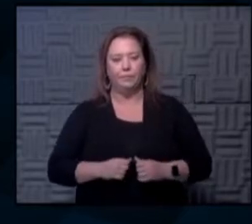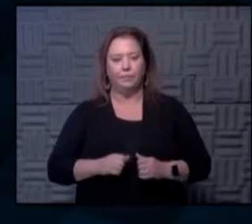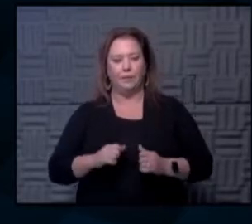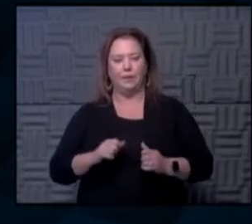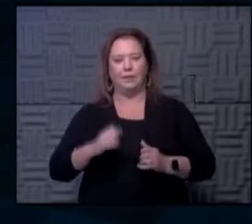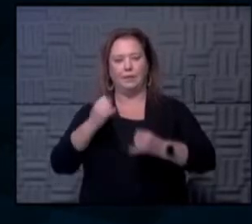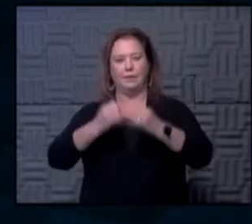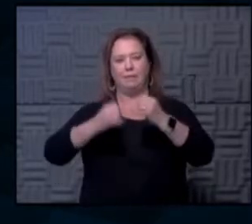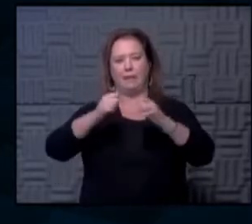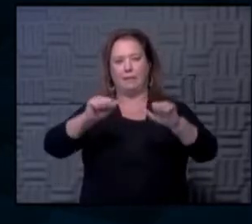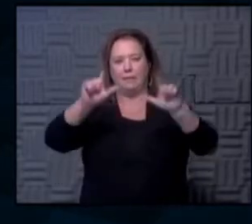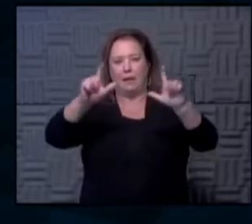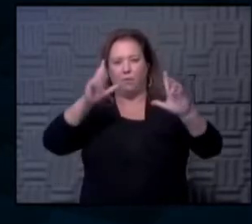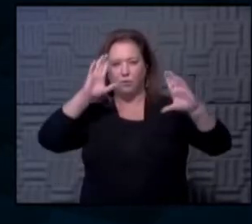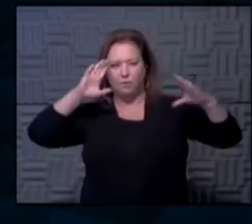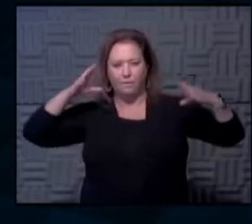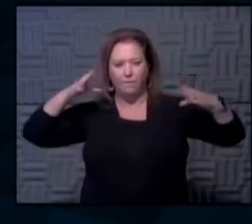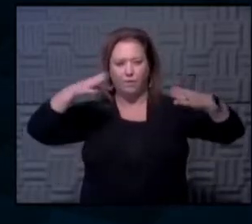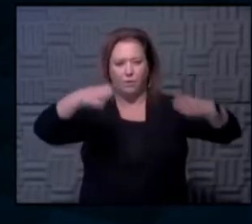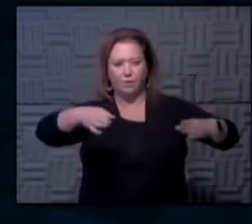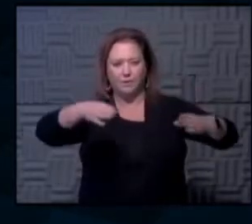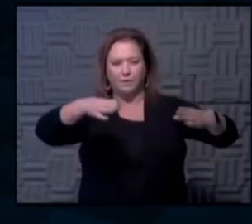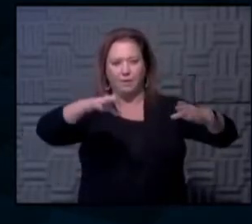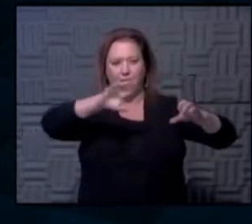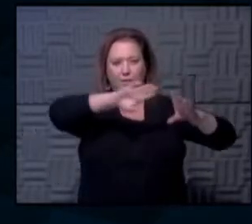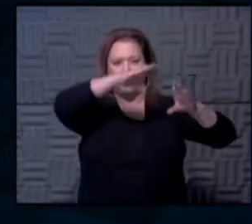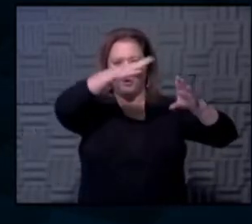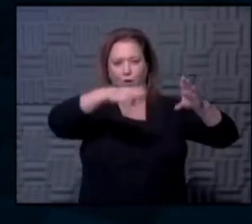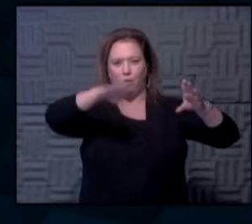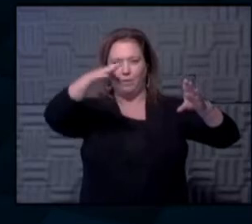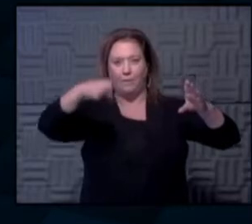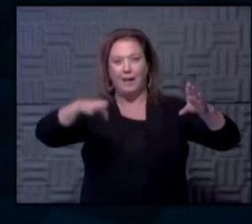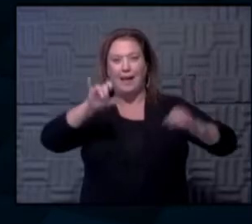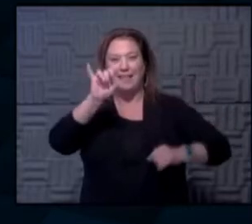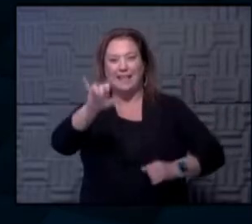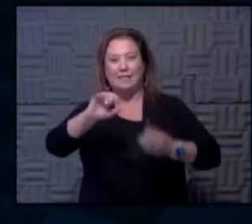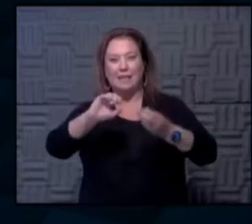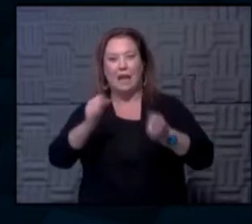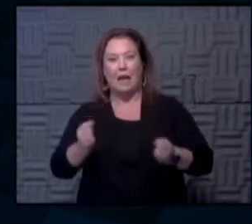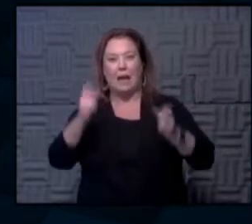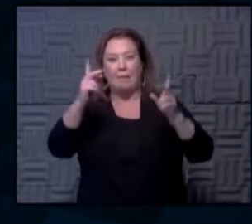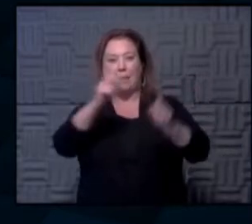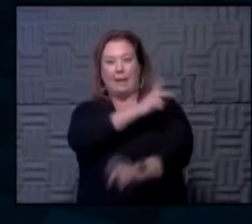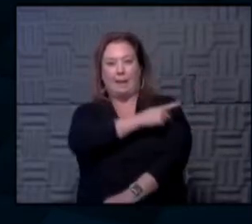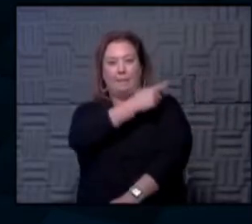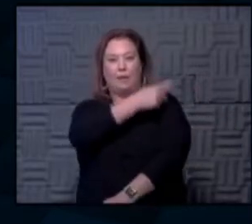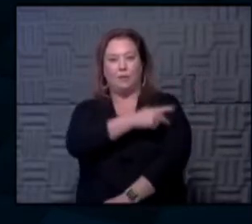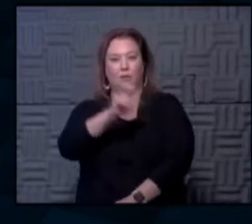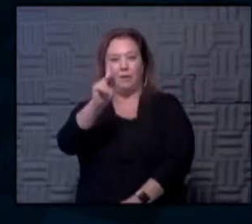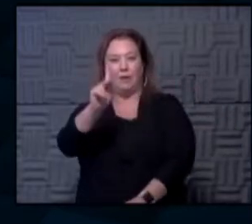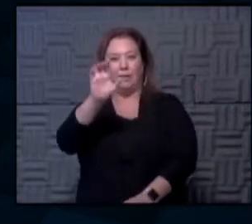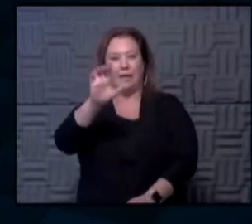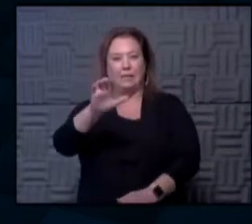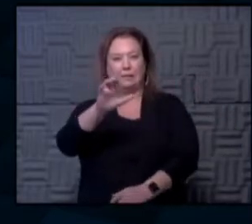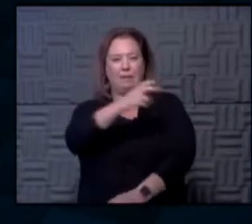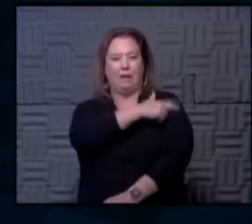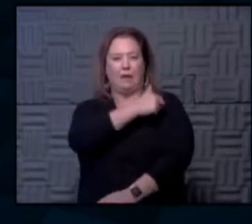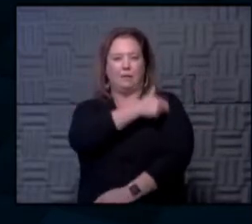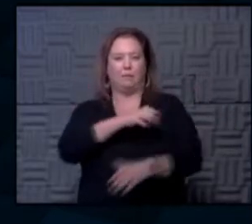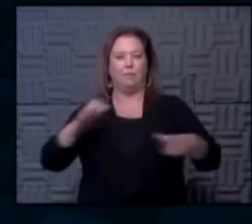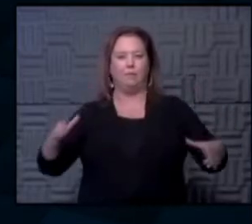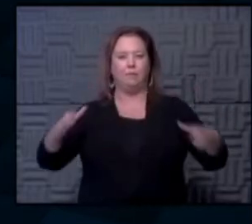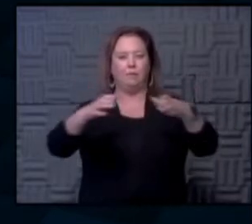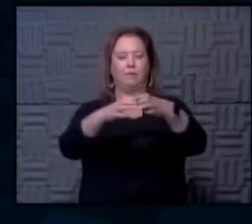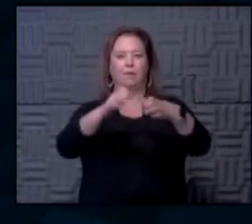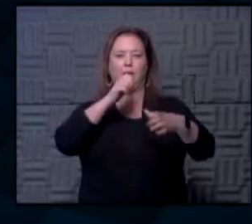last slide, pay particular attention to the shape of this curve. This is the number of patients in the hospital in Kansas City for a core group of hospitals. So it's not